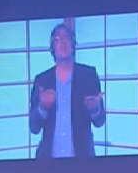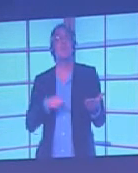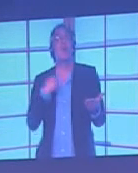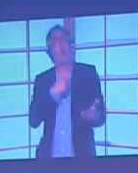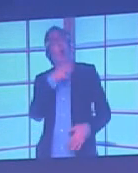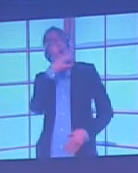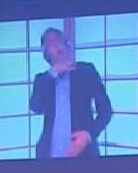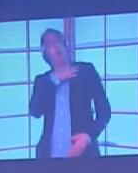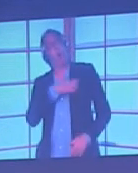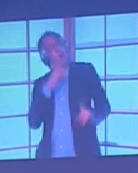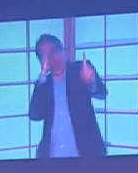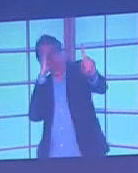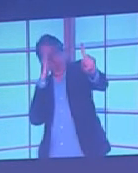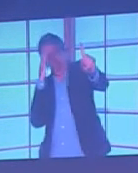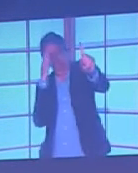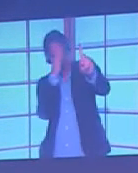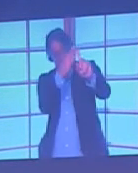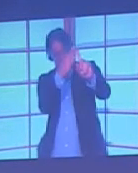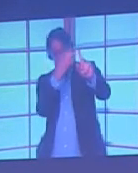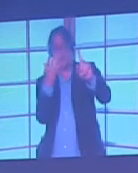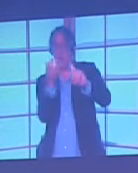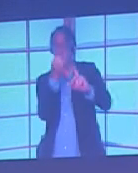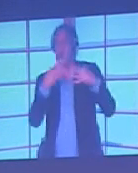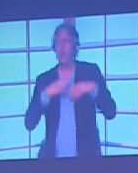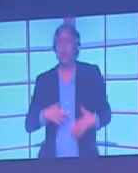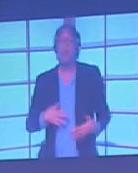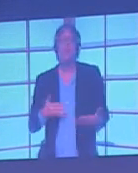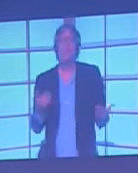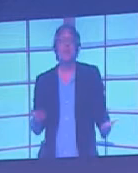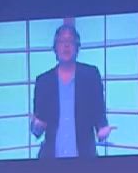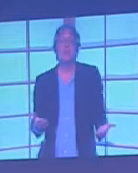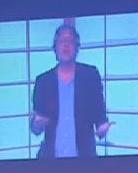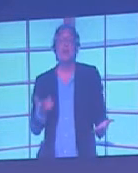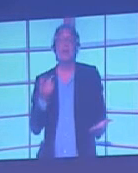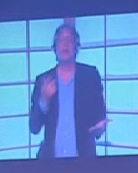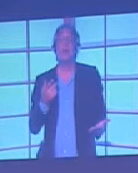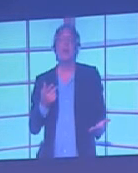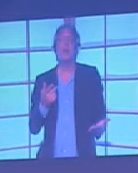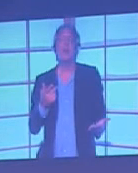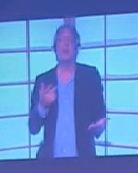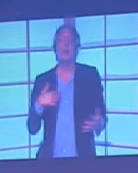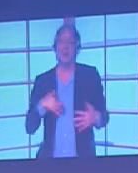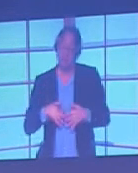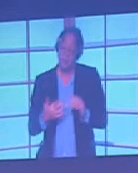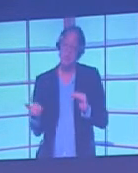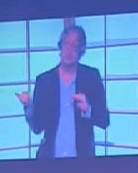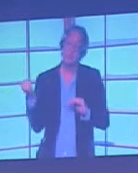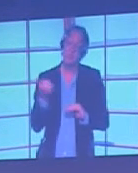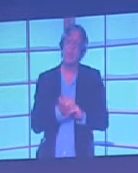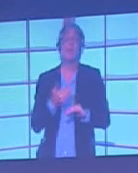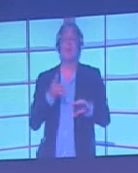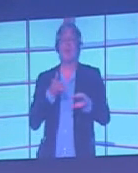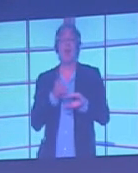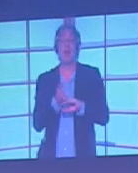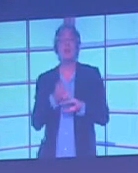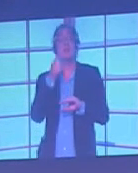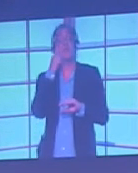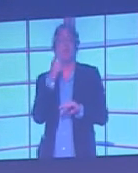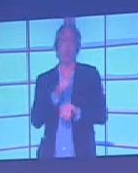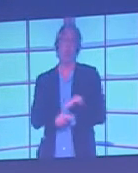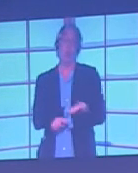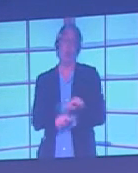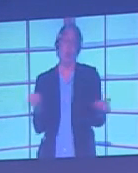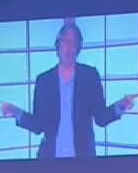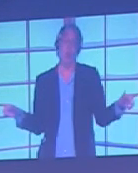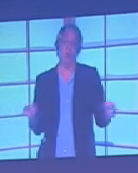ambition, and really at speed now, because it's long overdue, is to create access for all. So